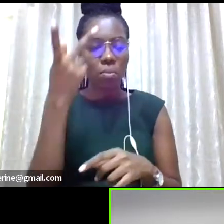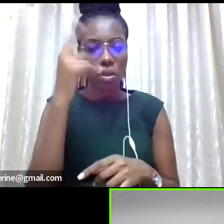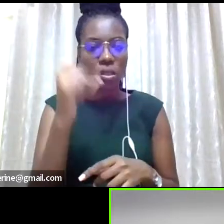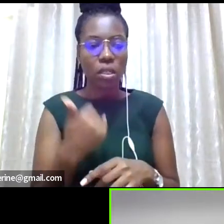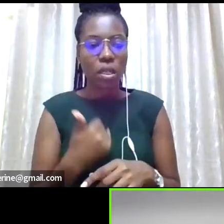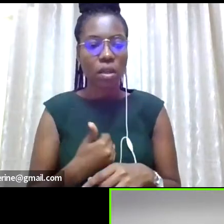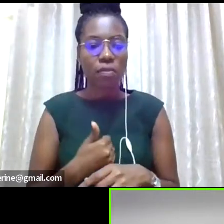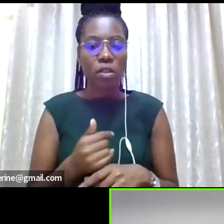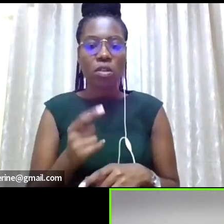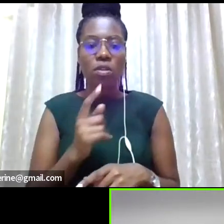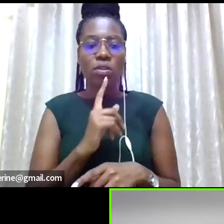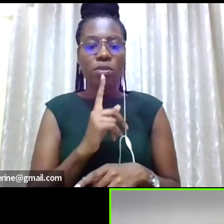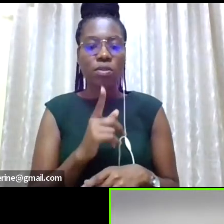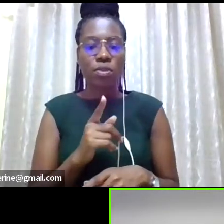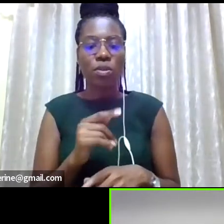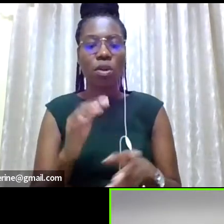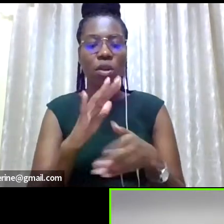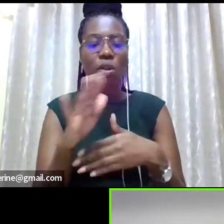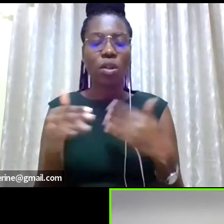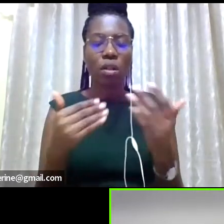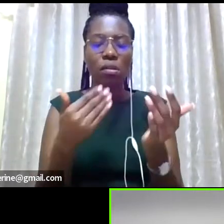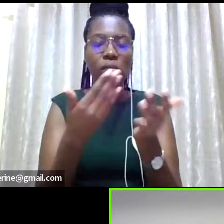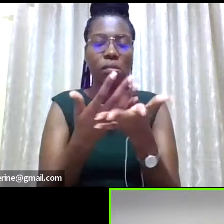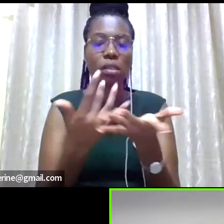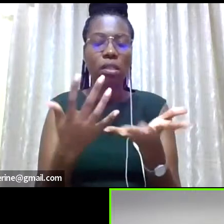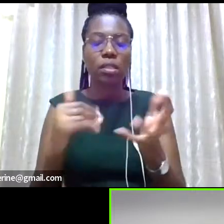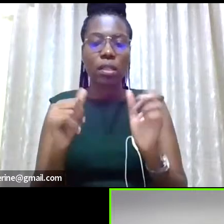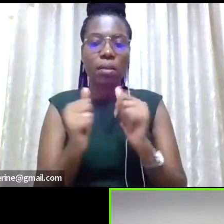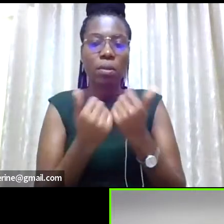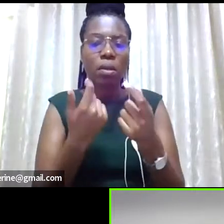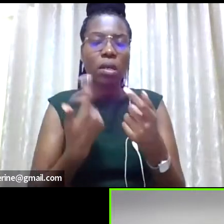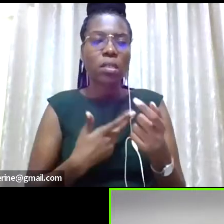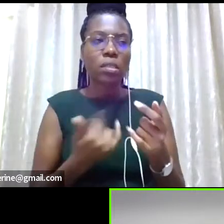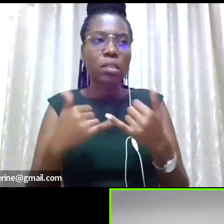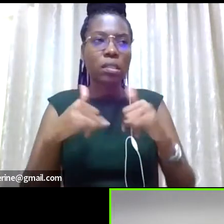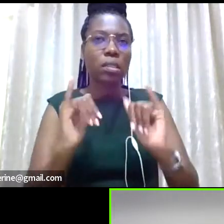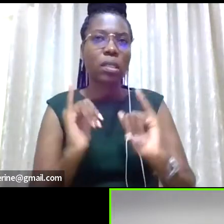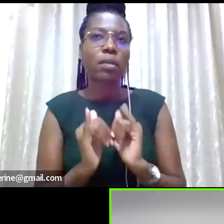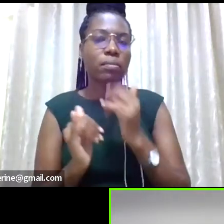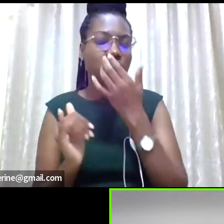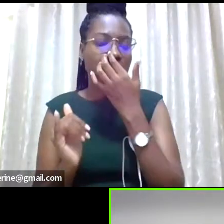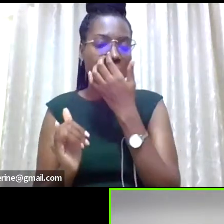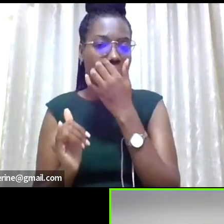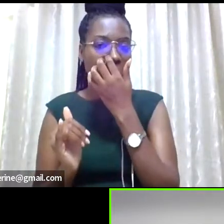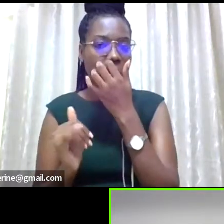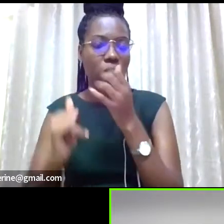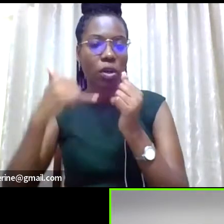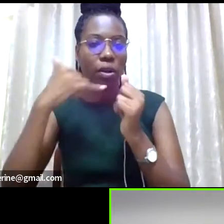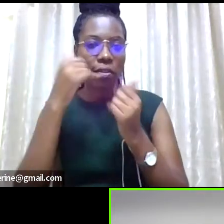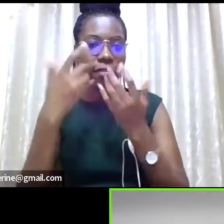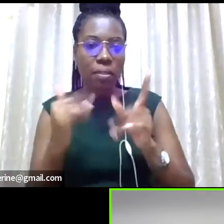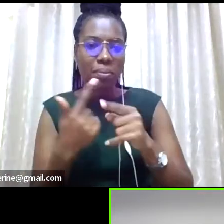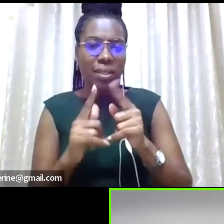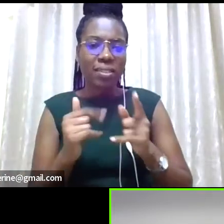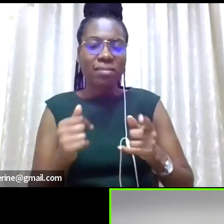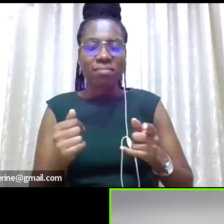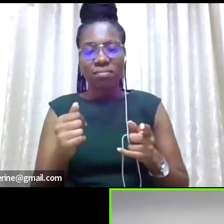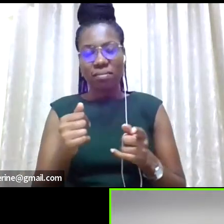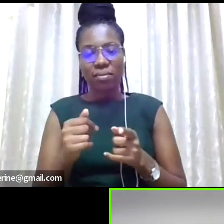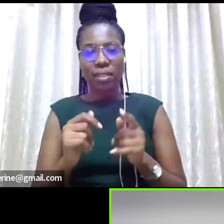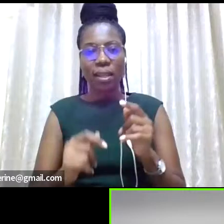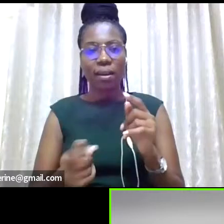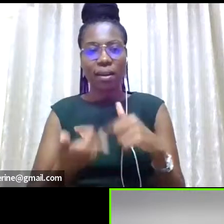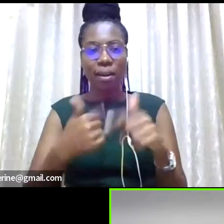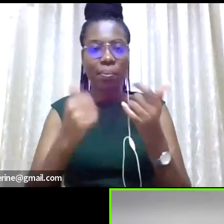put to make sure to try and reach them, and they are not responsive, or they don't show up,